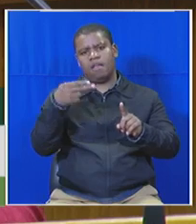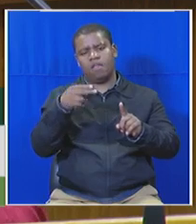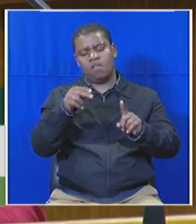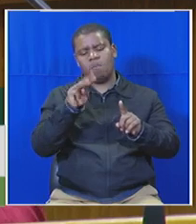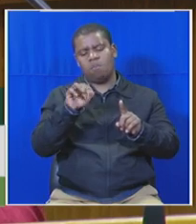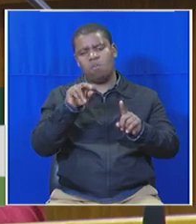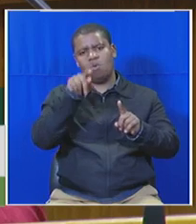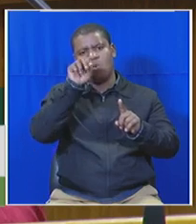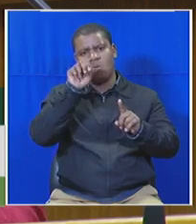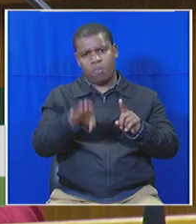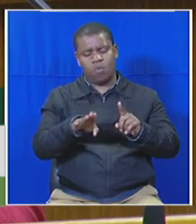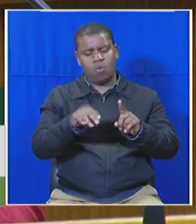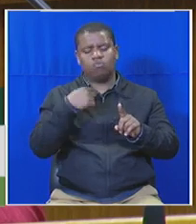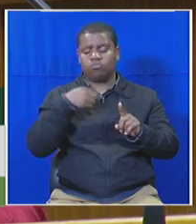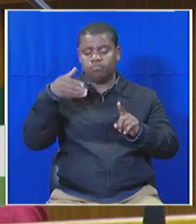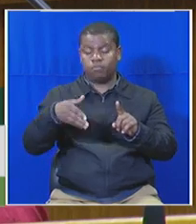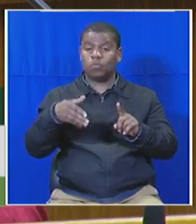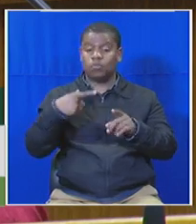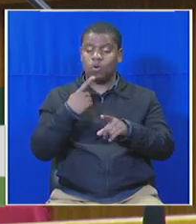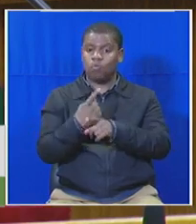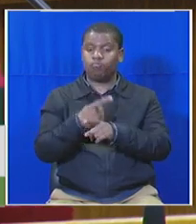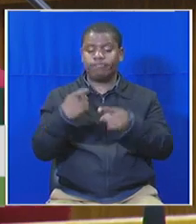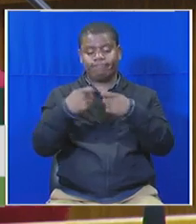abahlalutya ezombungazwe